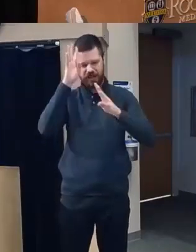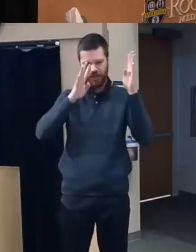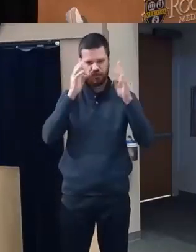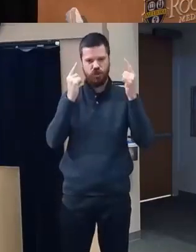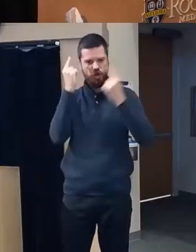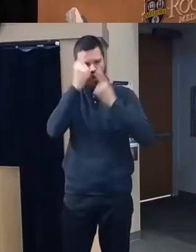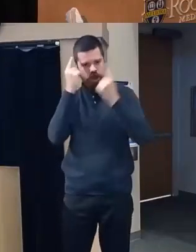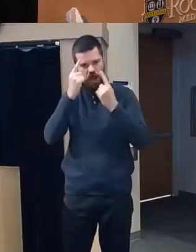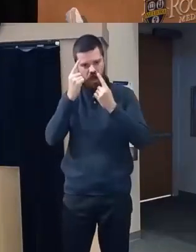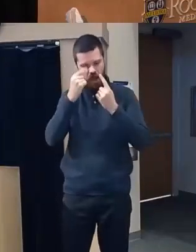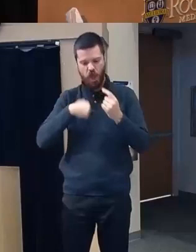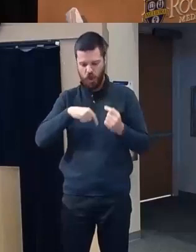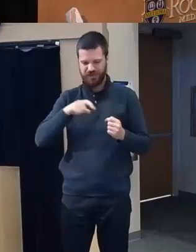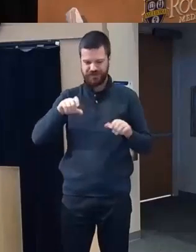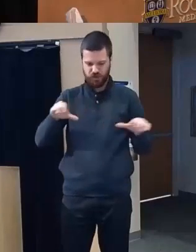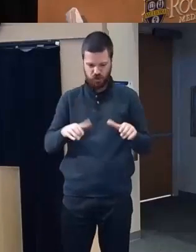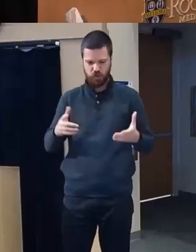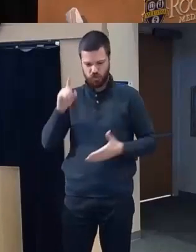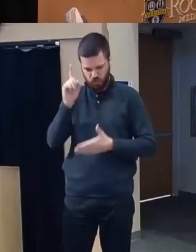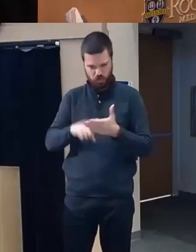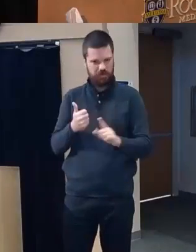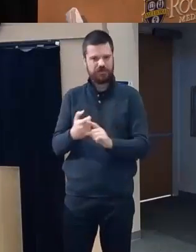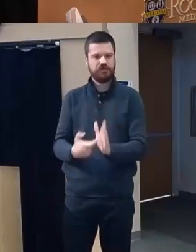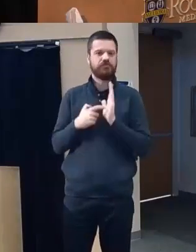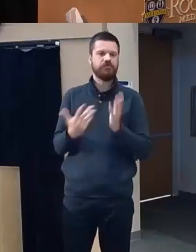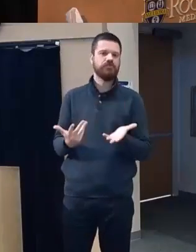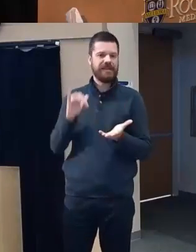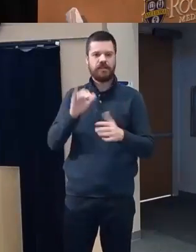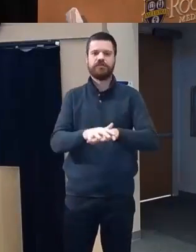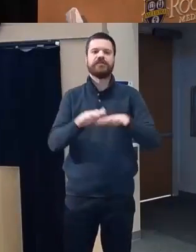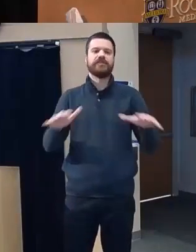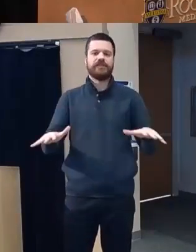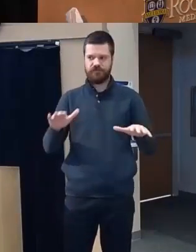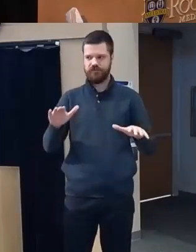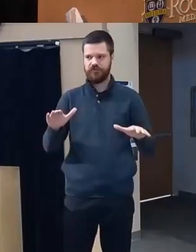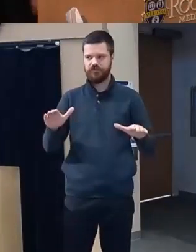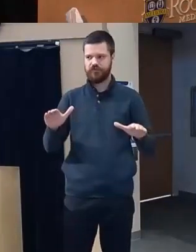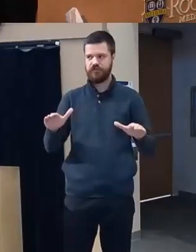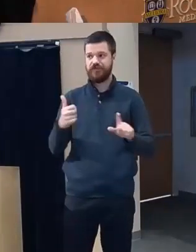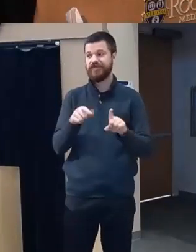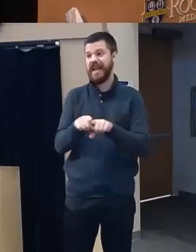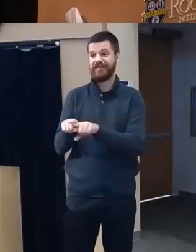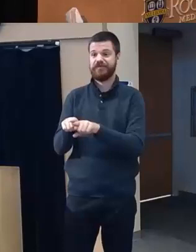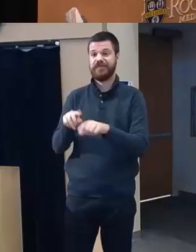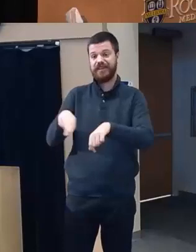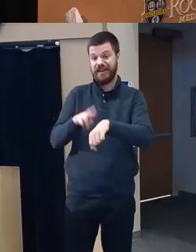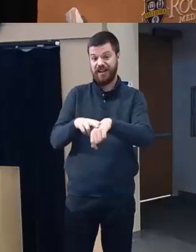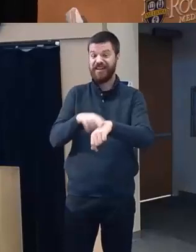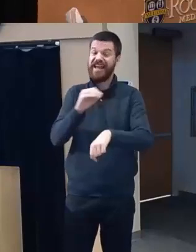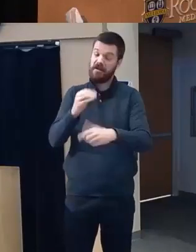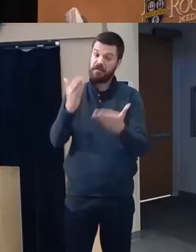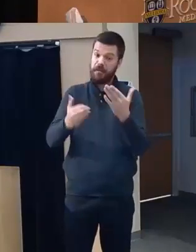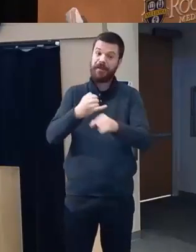You're going to do what it takes, and that's really the difference, I think, that makes you stand out, I think, as a national, if not international model.